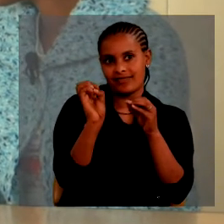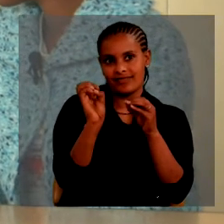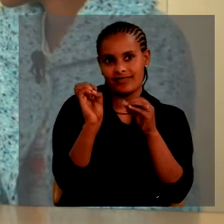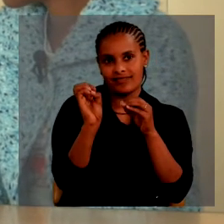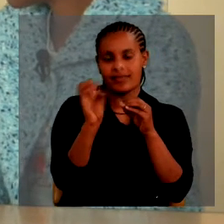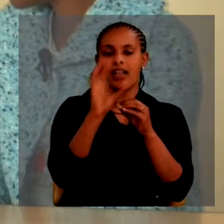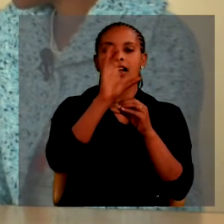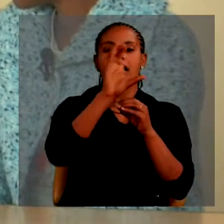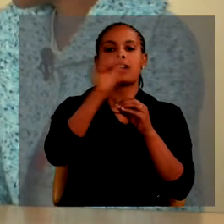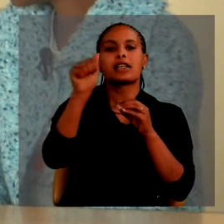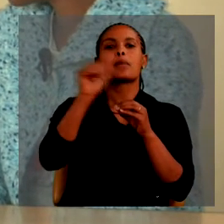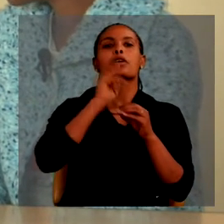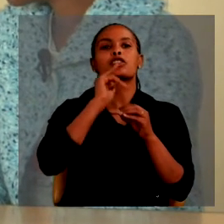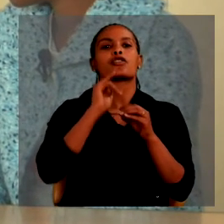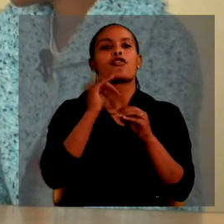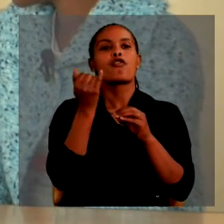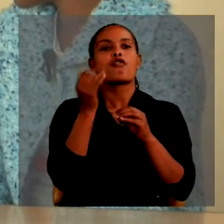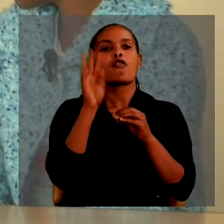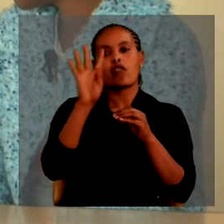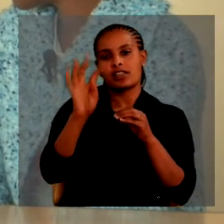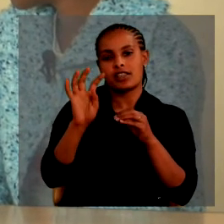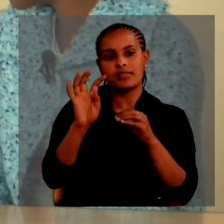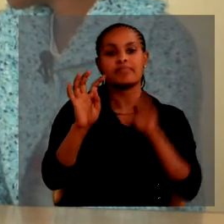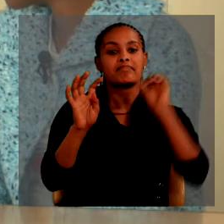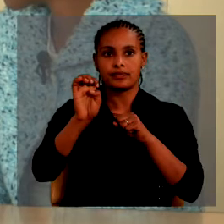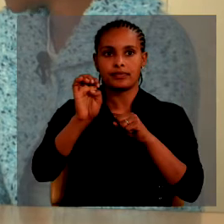60. No. Calcium is 40. Yes.